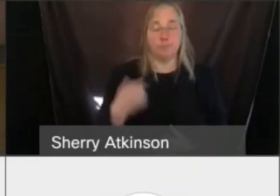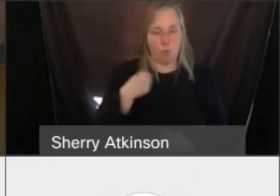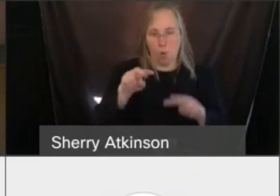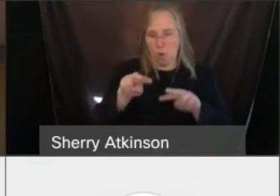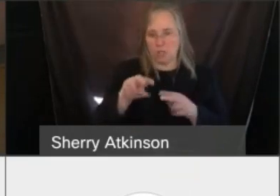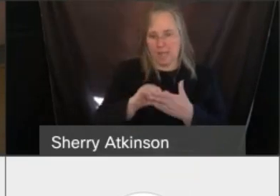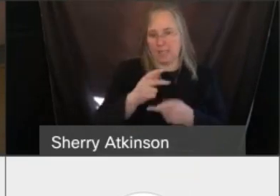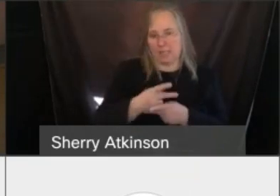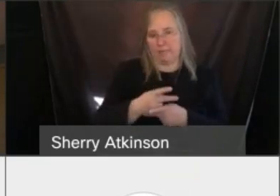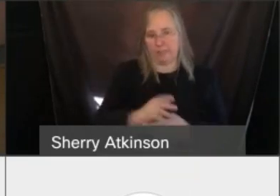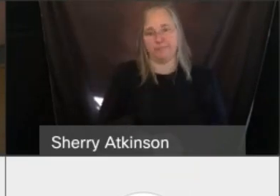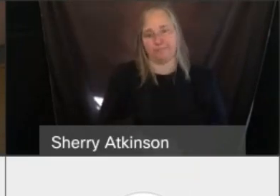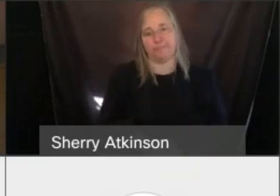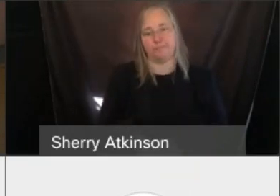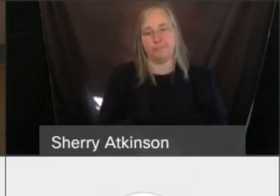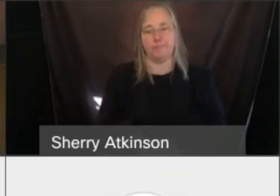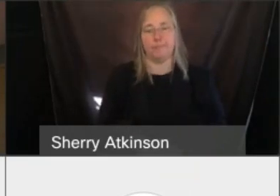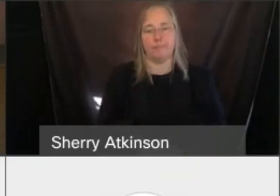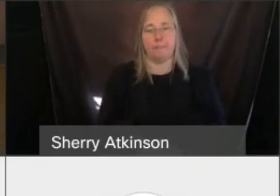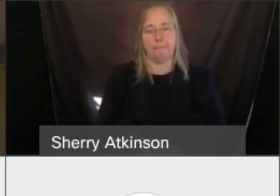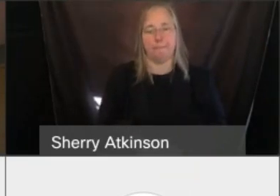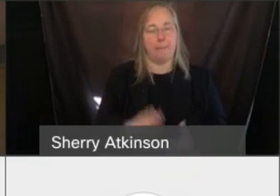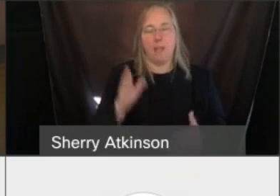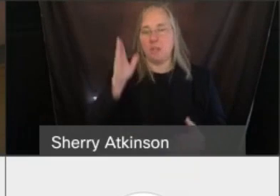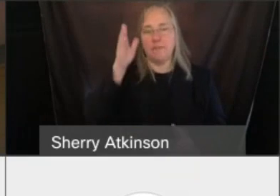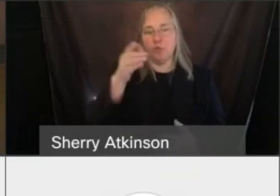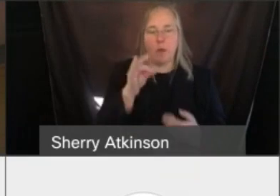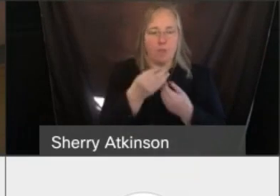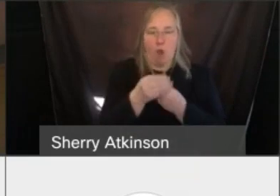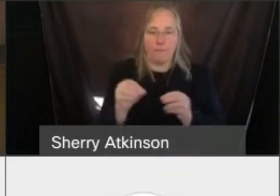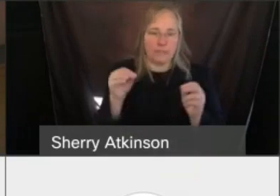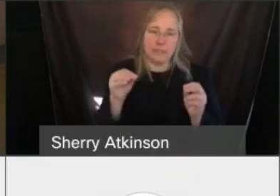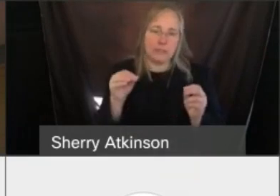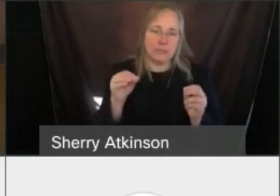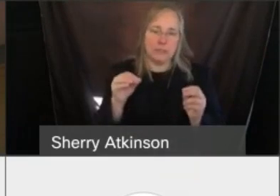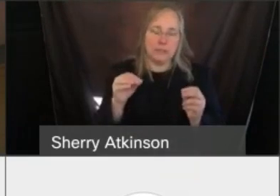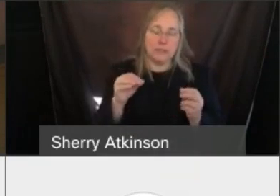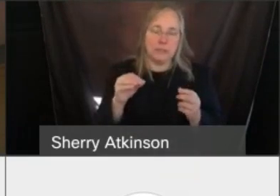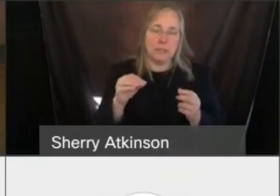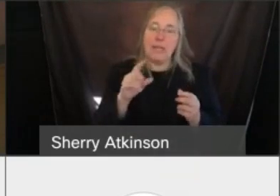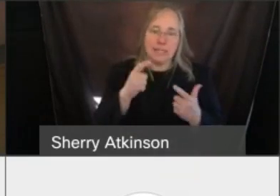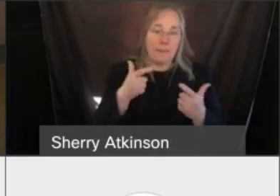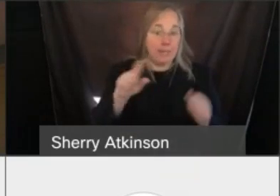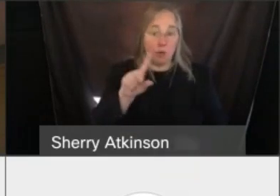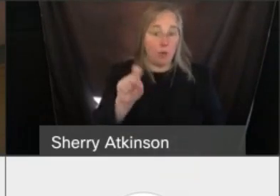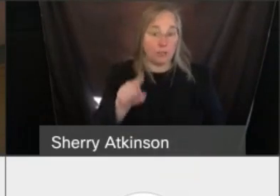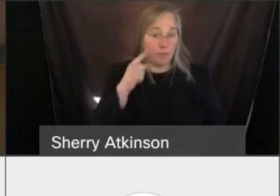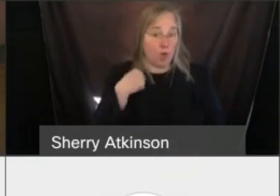closely. It's the future of the office is a big question for